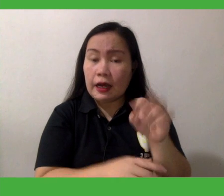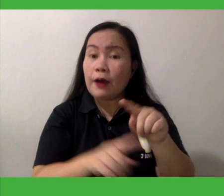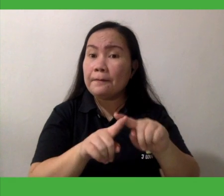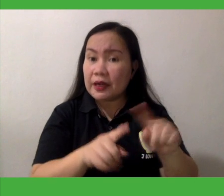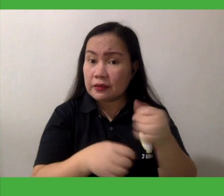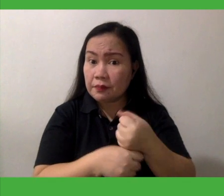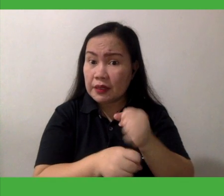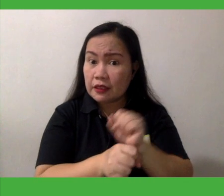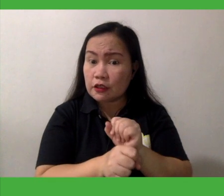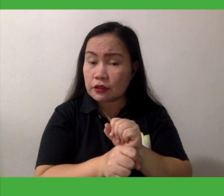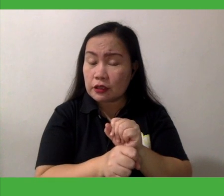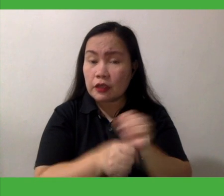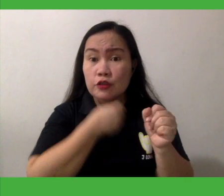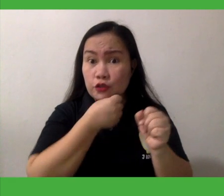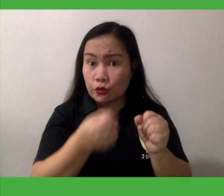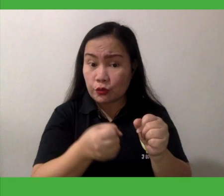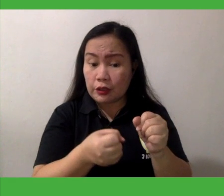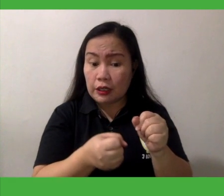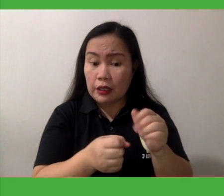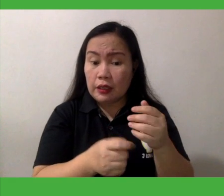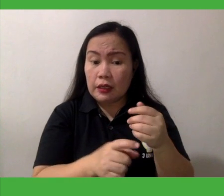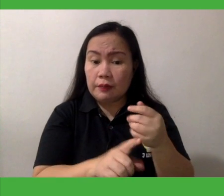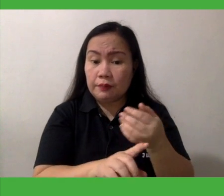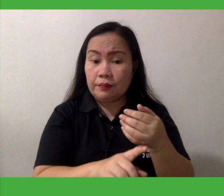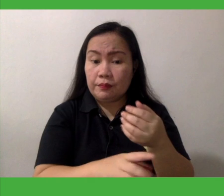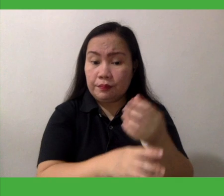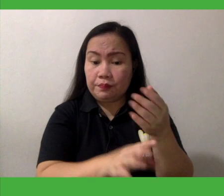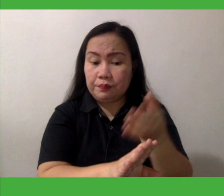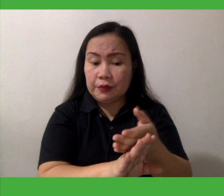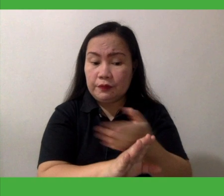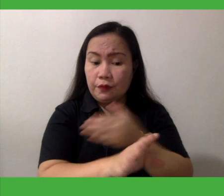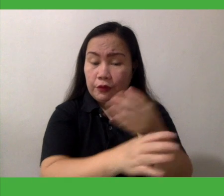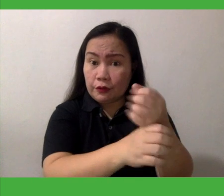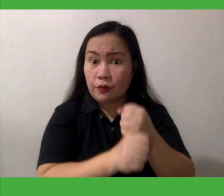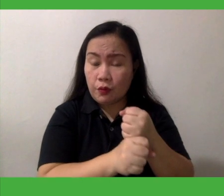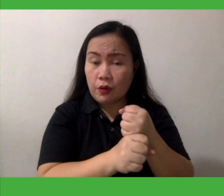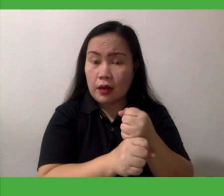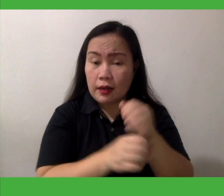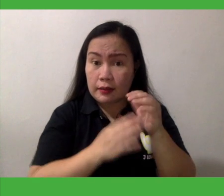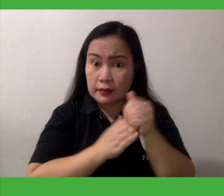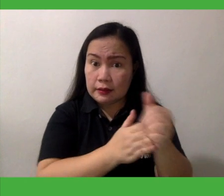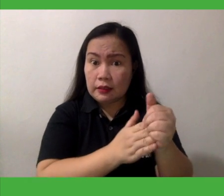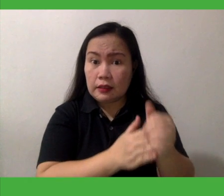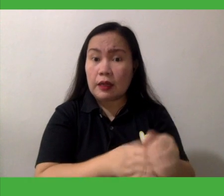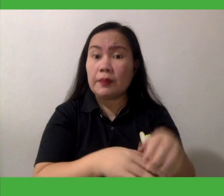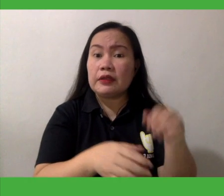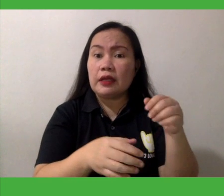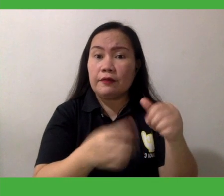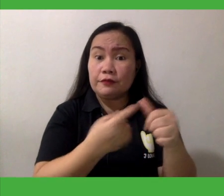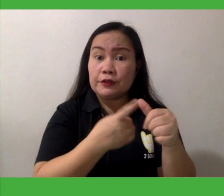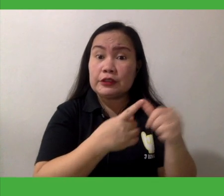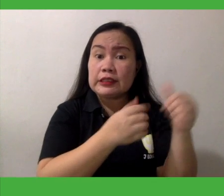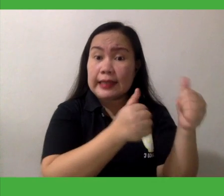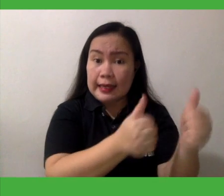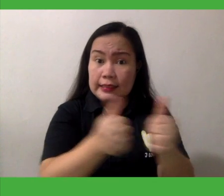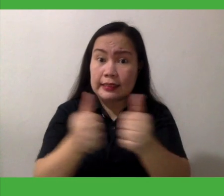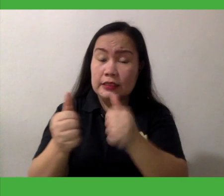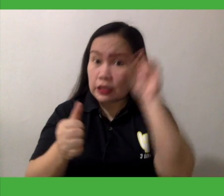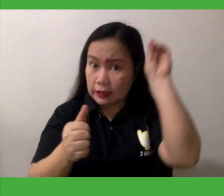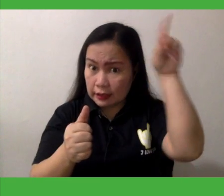yung nasa unahan. But make sure it must be arranged in standard form. Dapat naka-arrange yung iyong